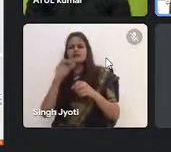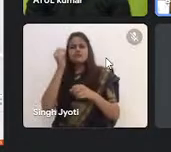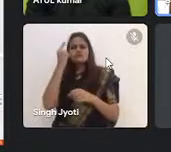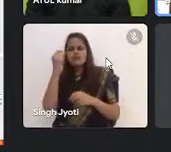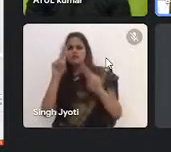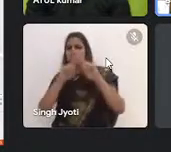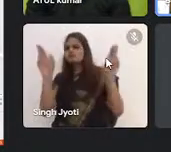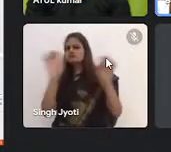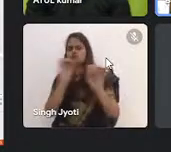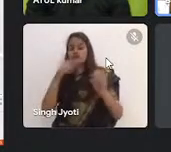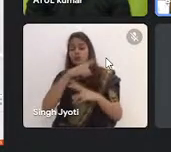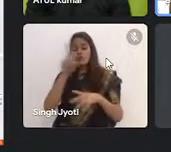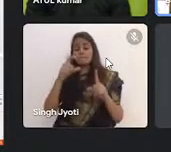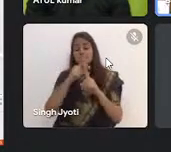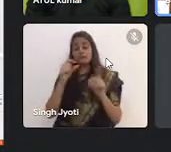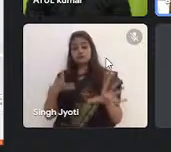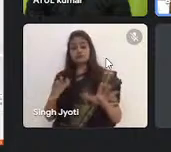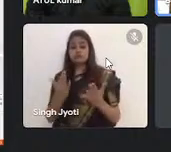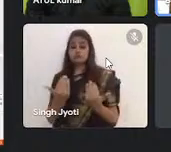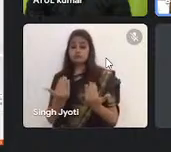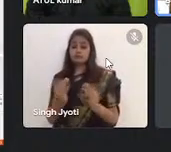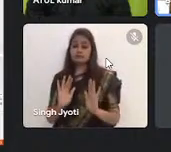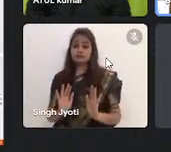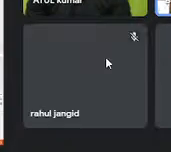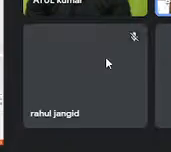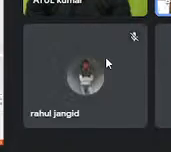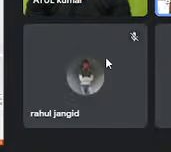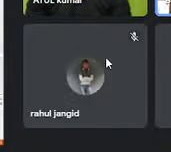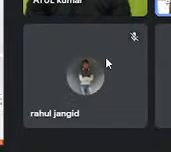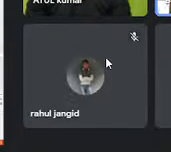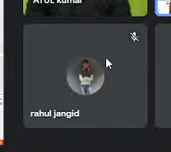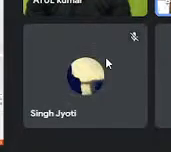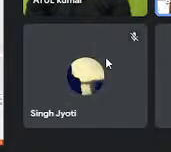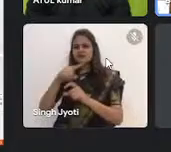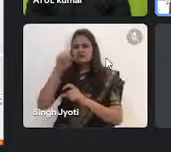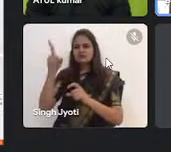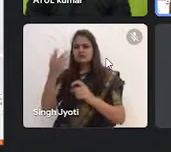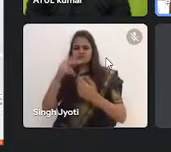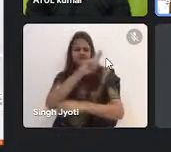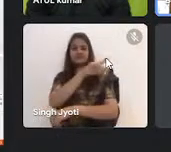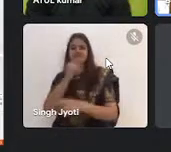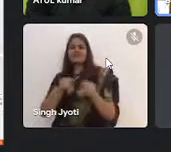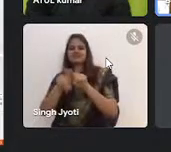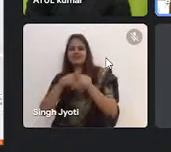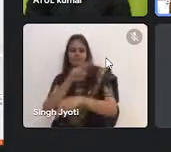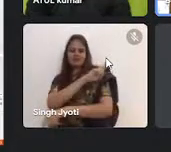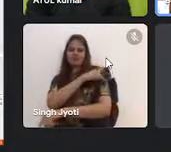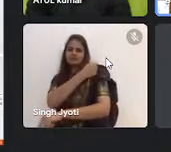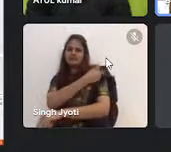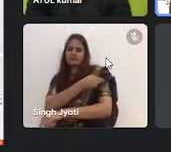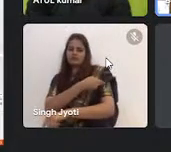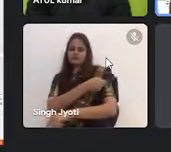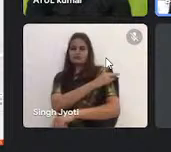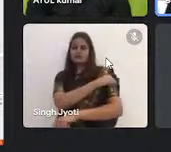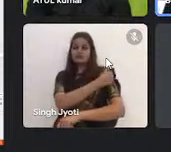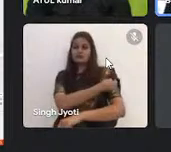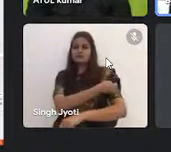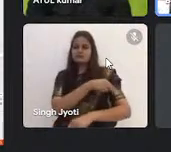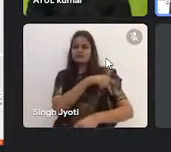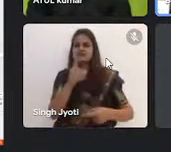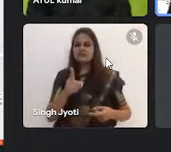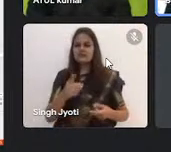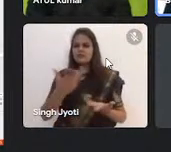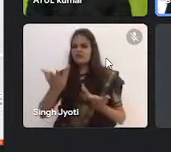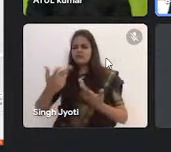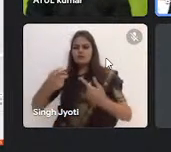to create avatars for translation in hospitals or at the doctor's surgery, this is